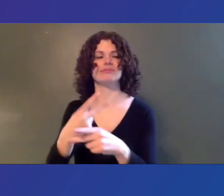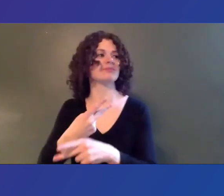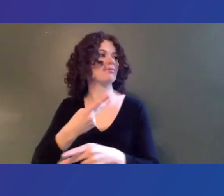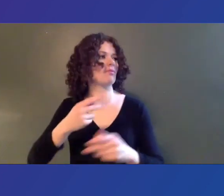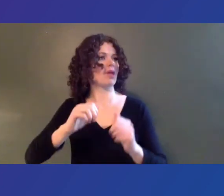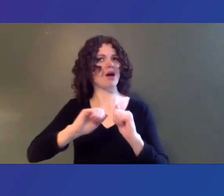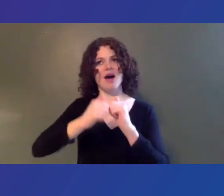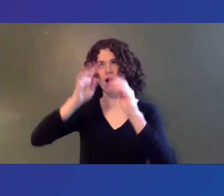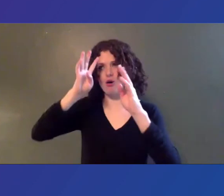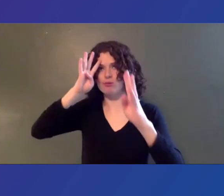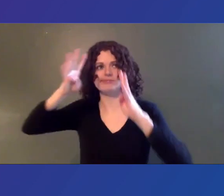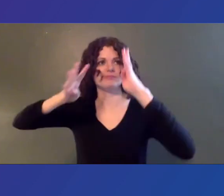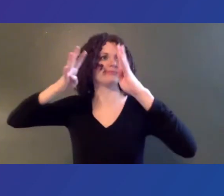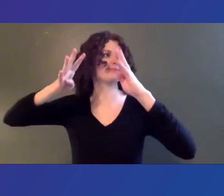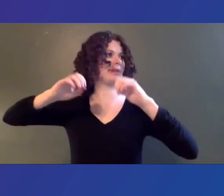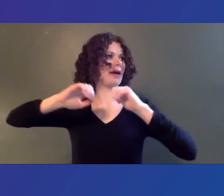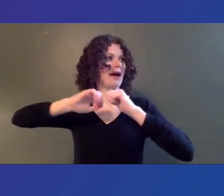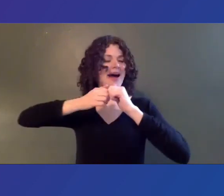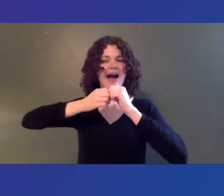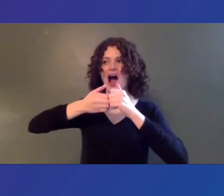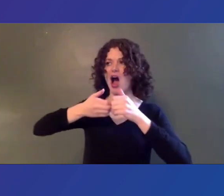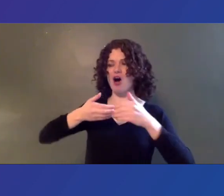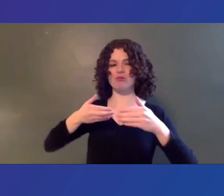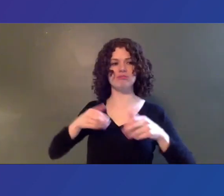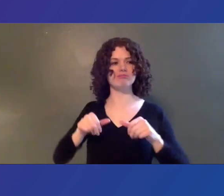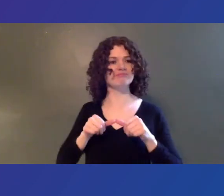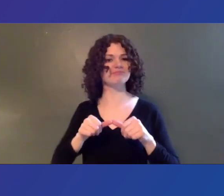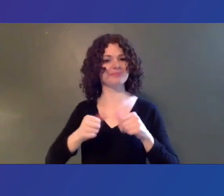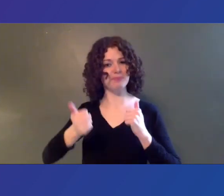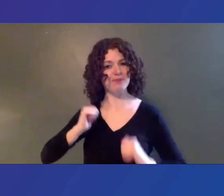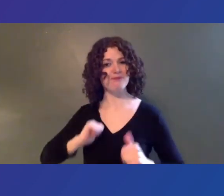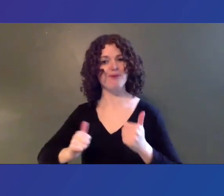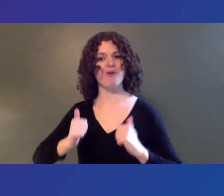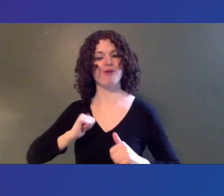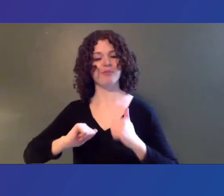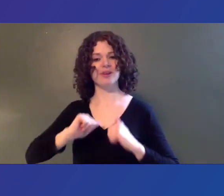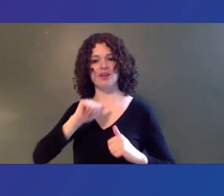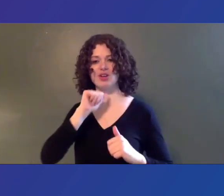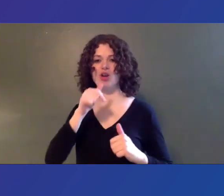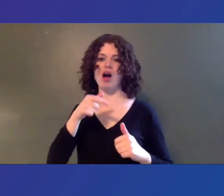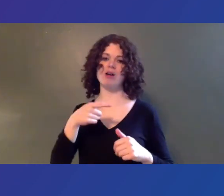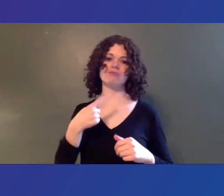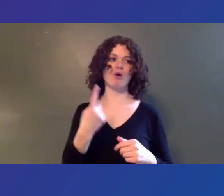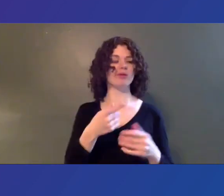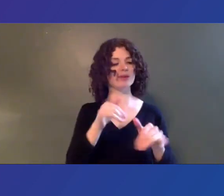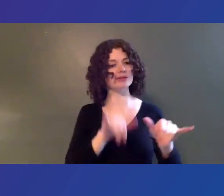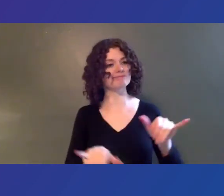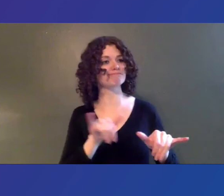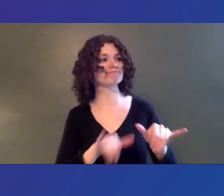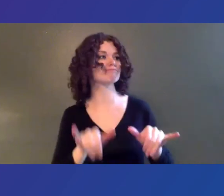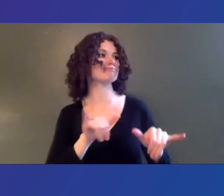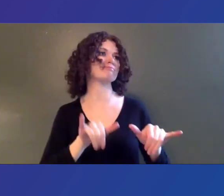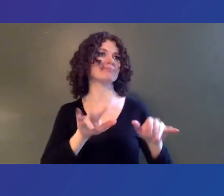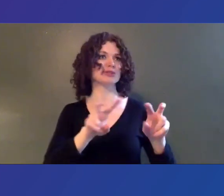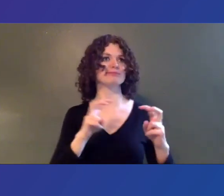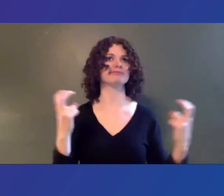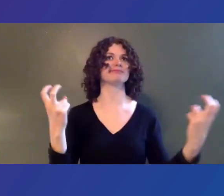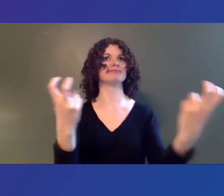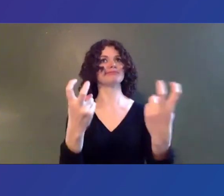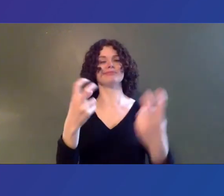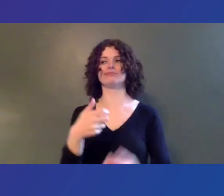creating, being inventive, that is beyond the proscenium, because now nobody's going at the proscenium, right?